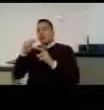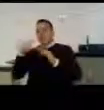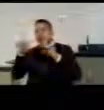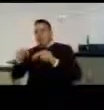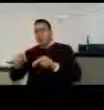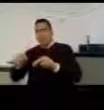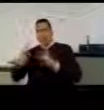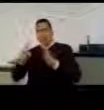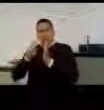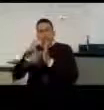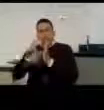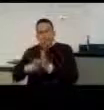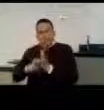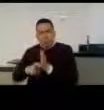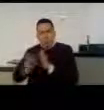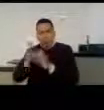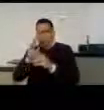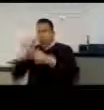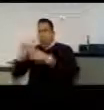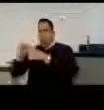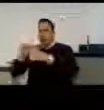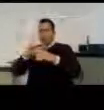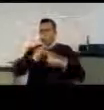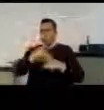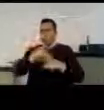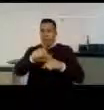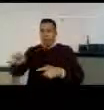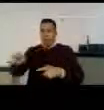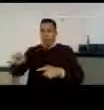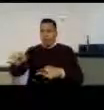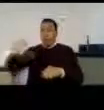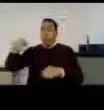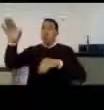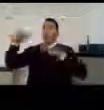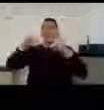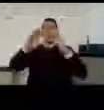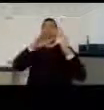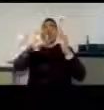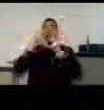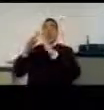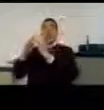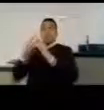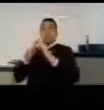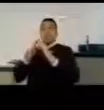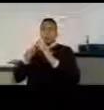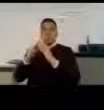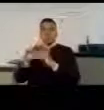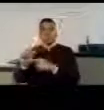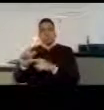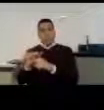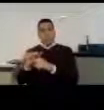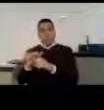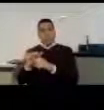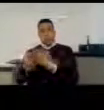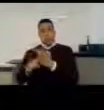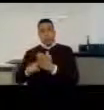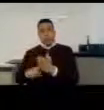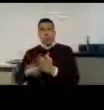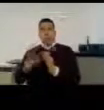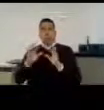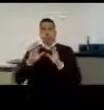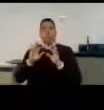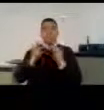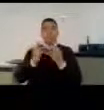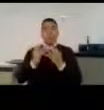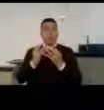looking at research. They are training people who are going to work in the field to go out to communities And for many families, that USID is the first